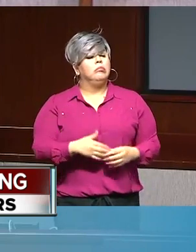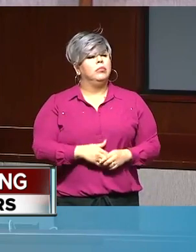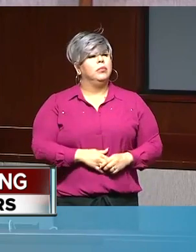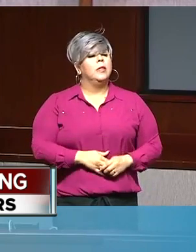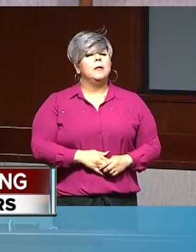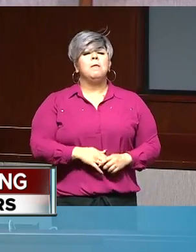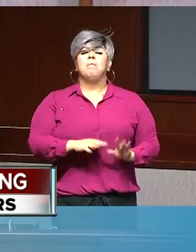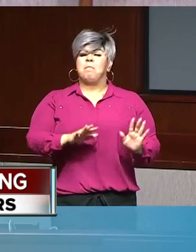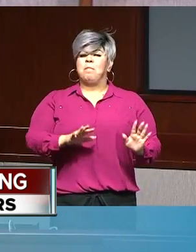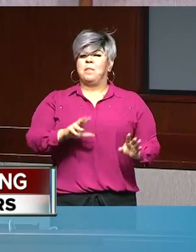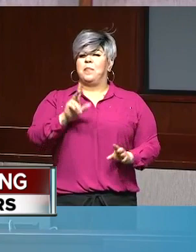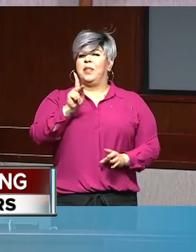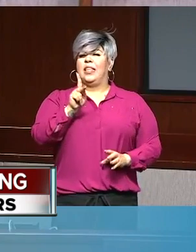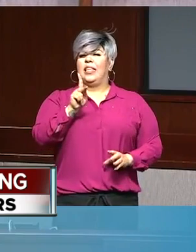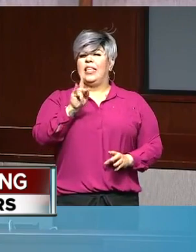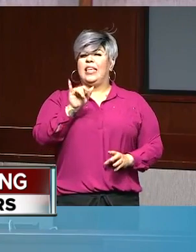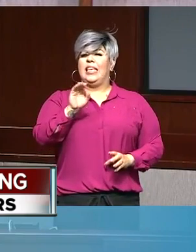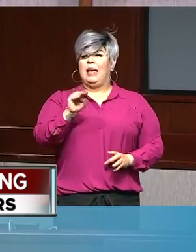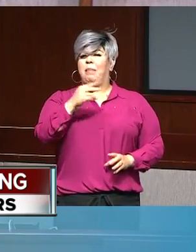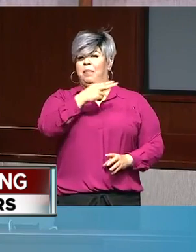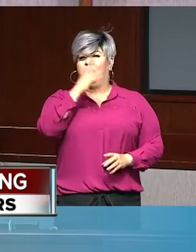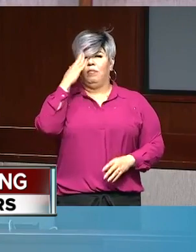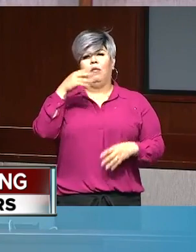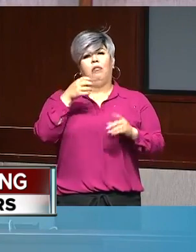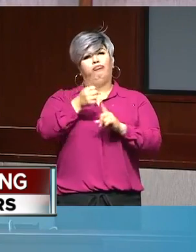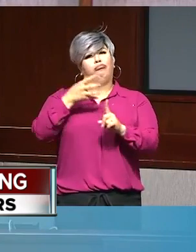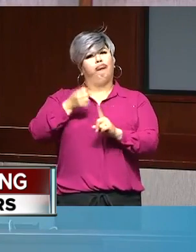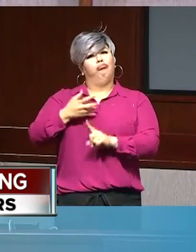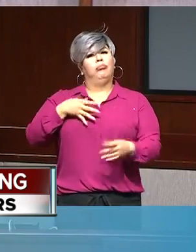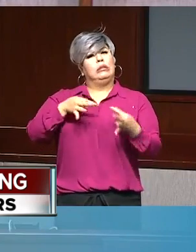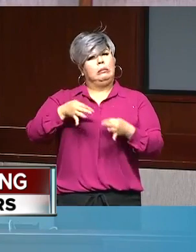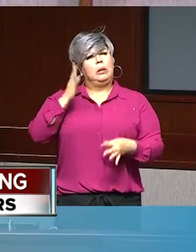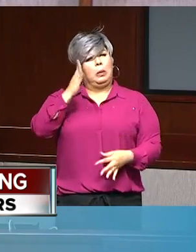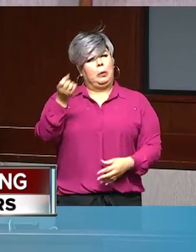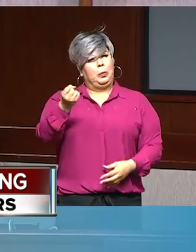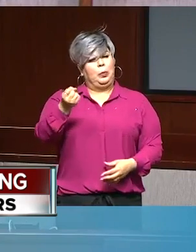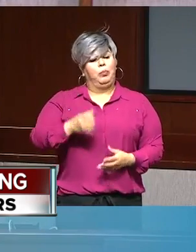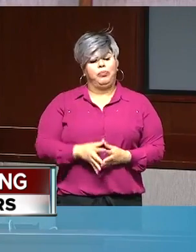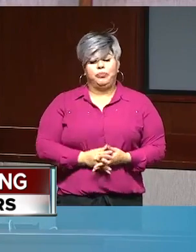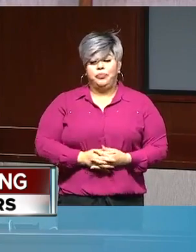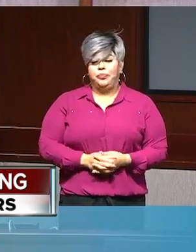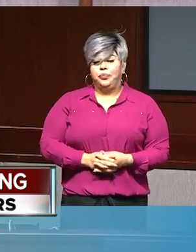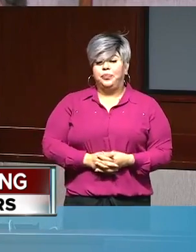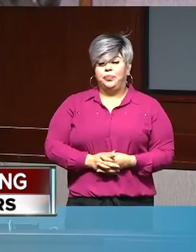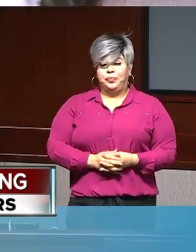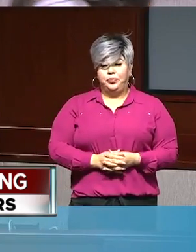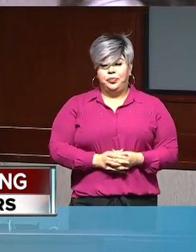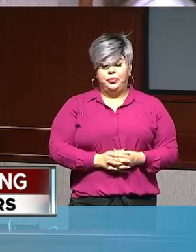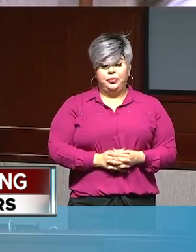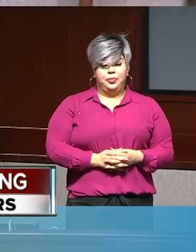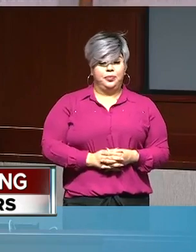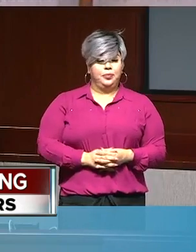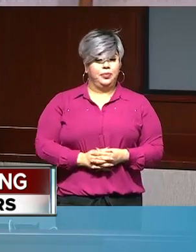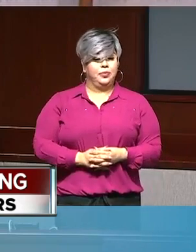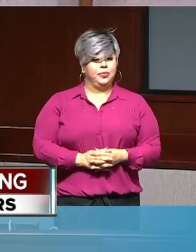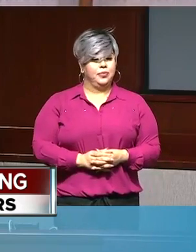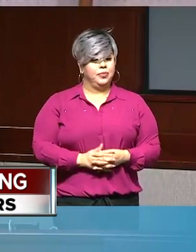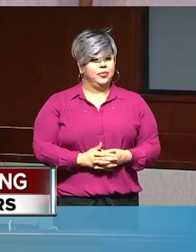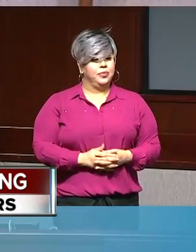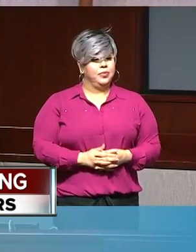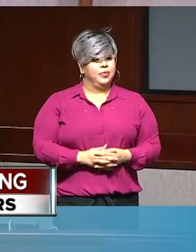So we're going to have Kim walk through those numbers again. Give us just 1 second. Okay.